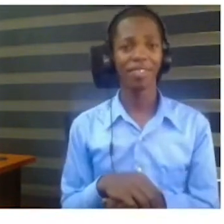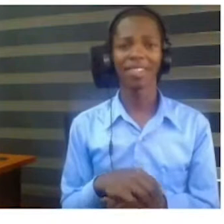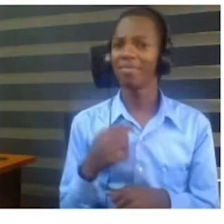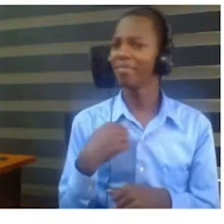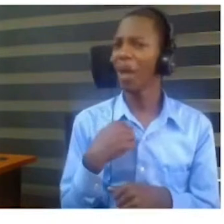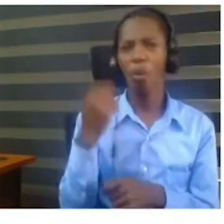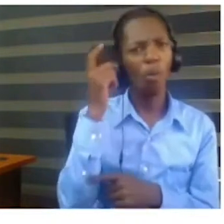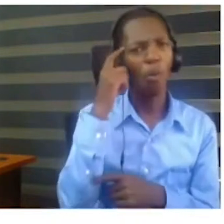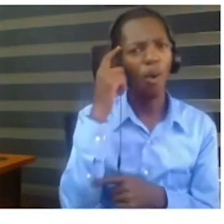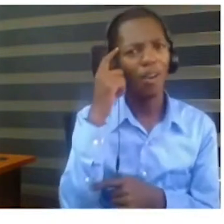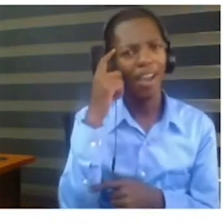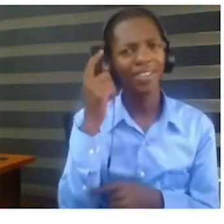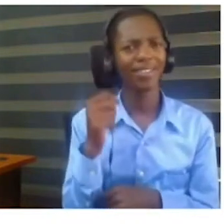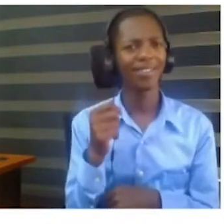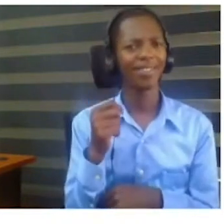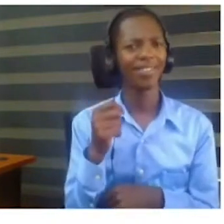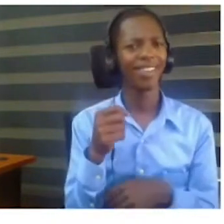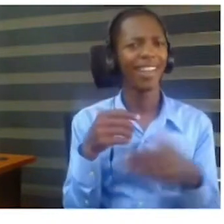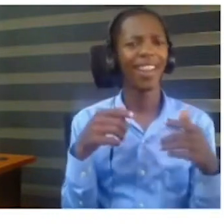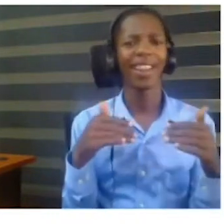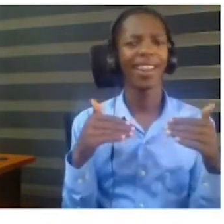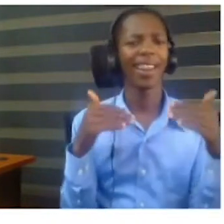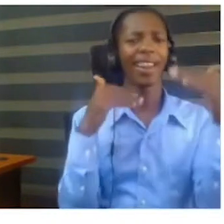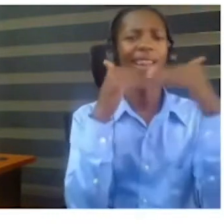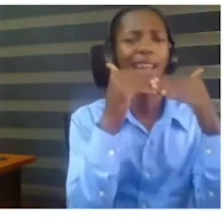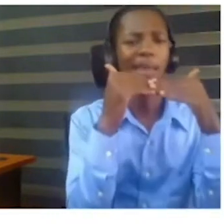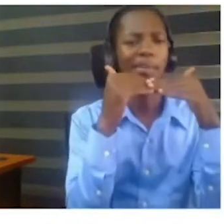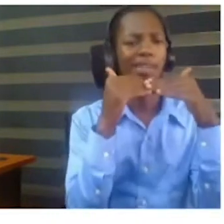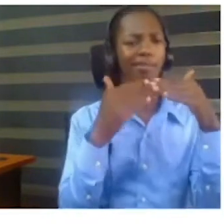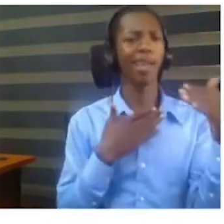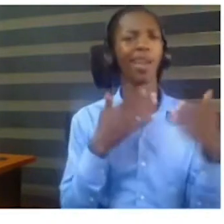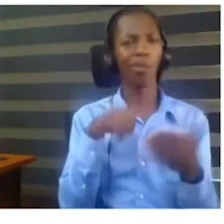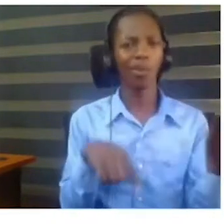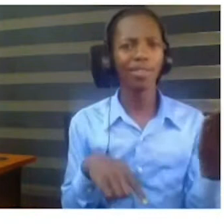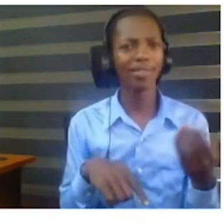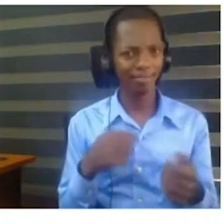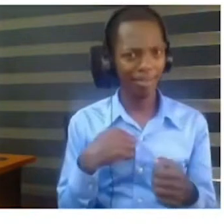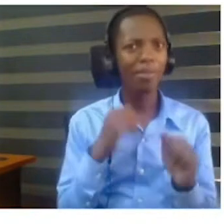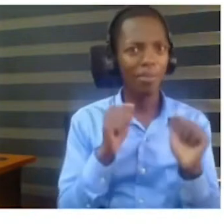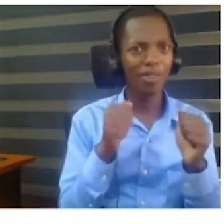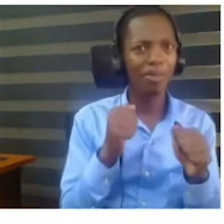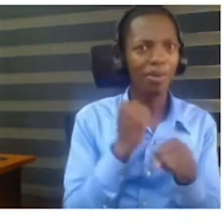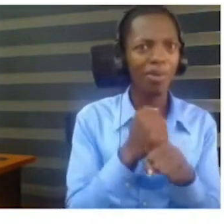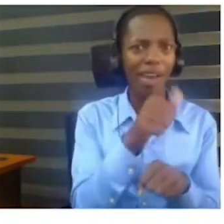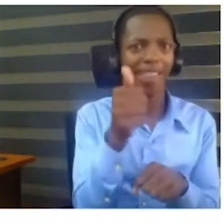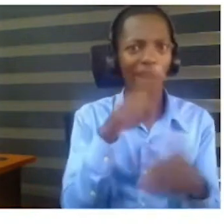my limit? What else can I do? Could I surf by myself?